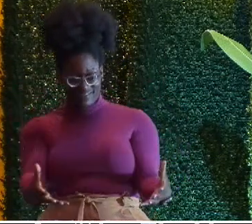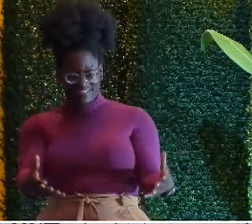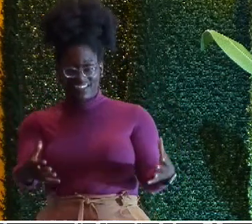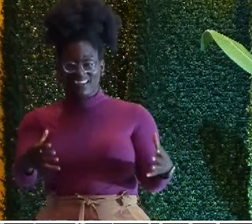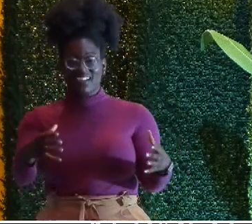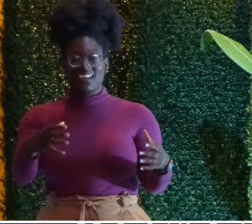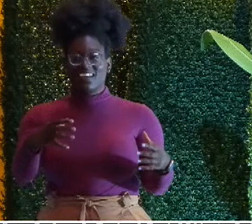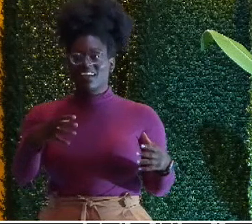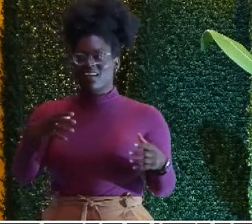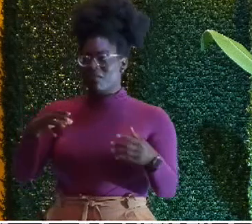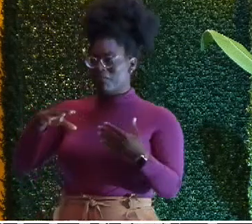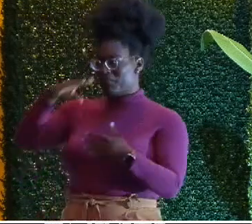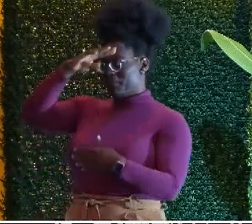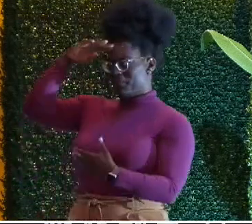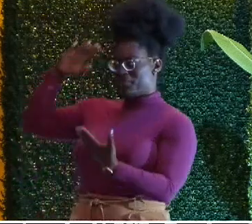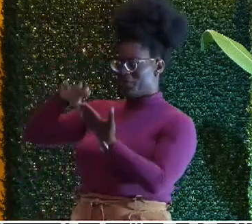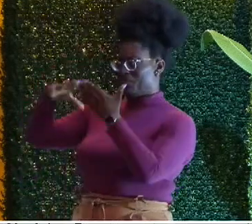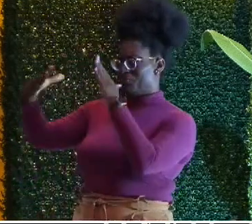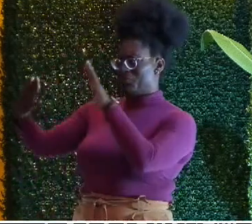community without black men.